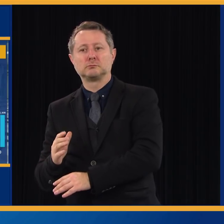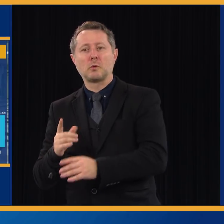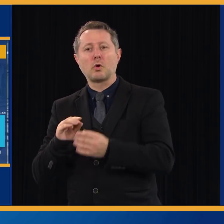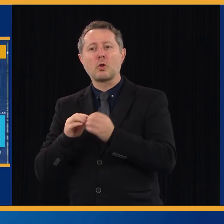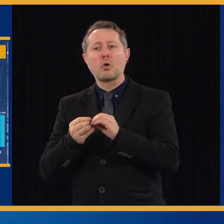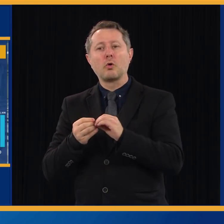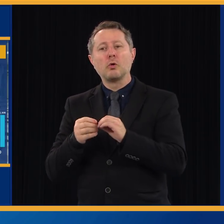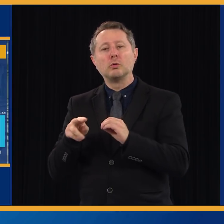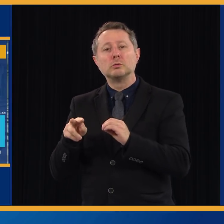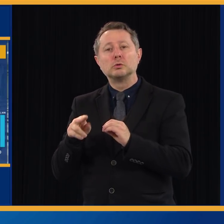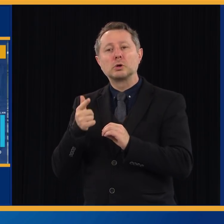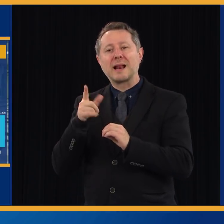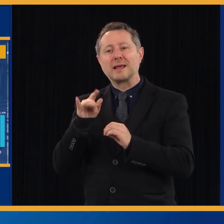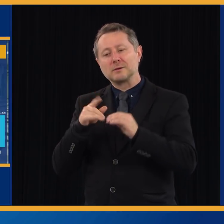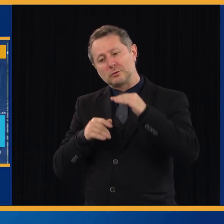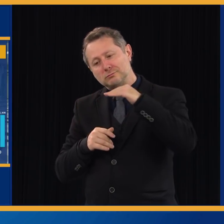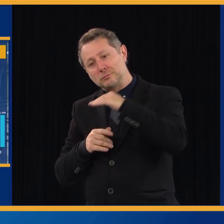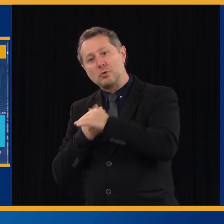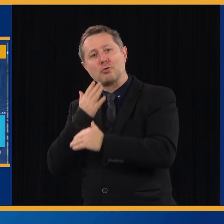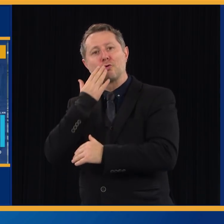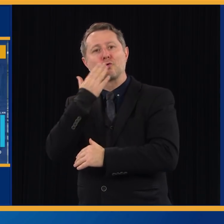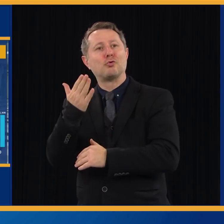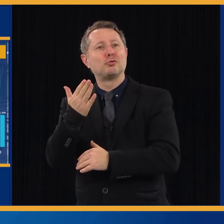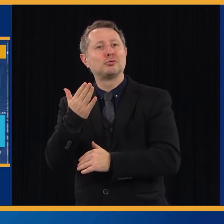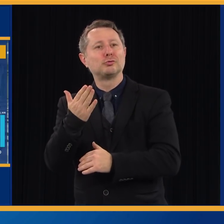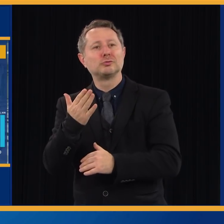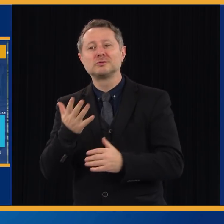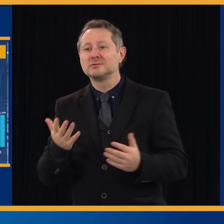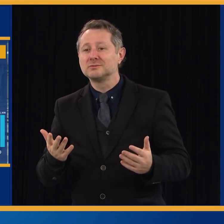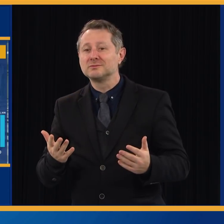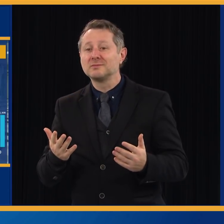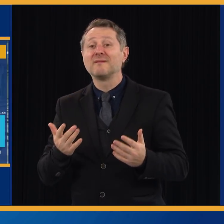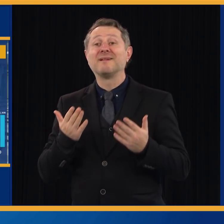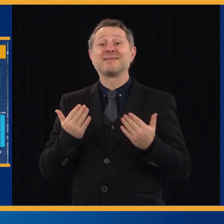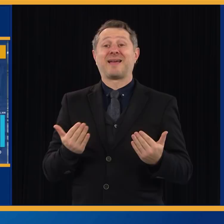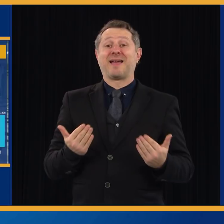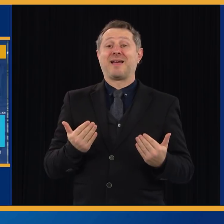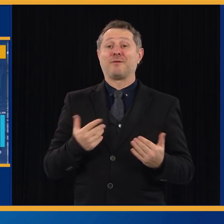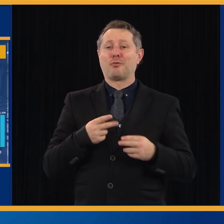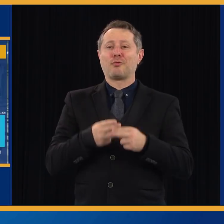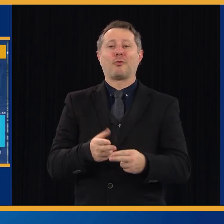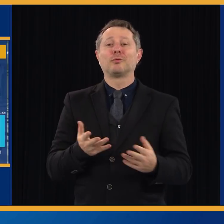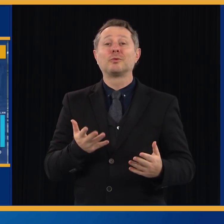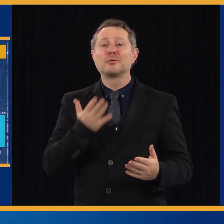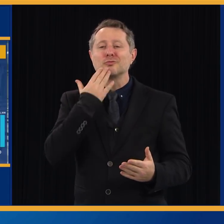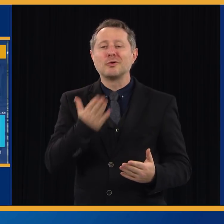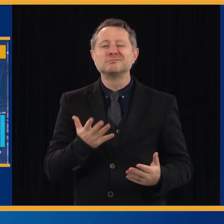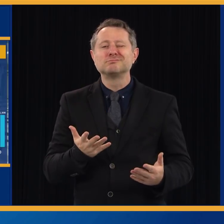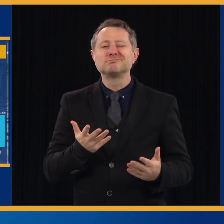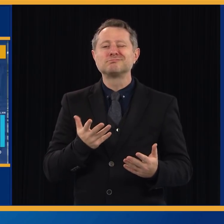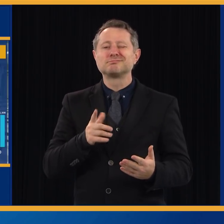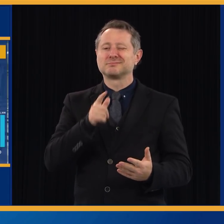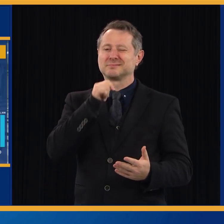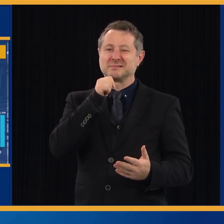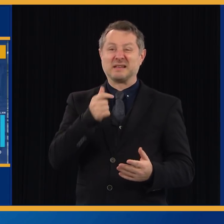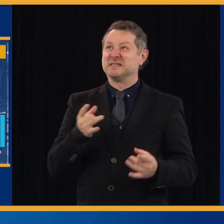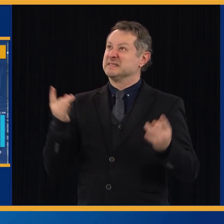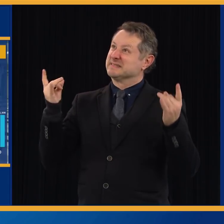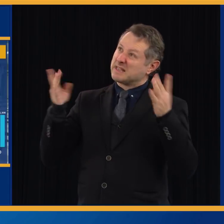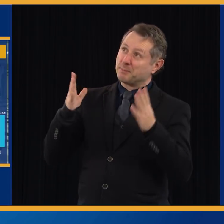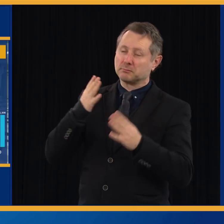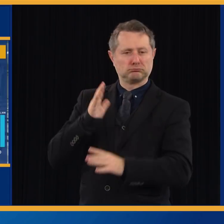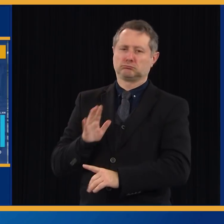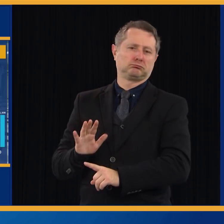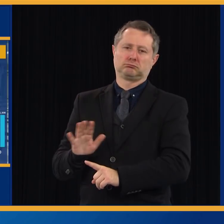changed here. Good is now not terrible, but on an